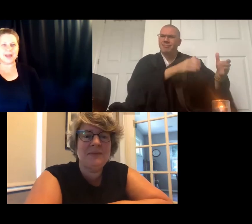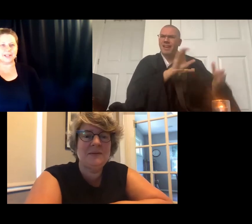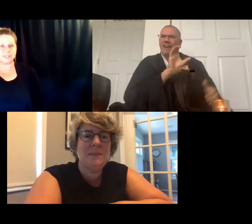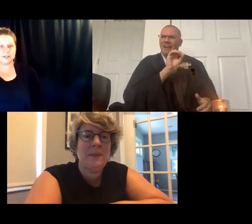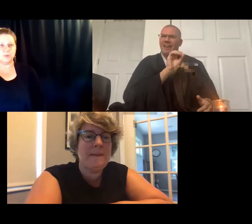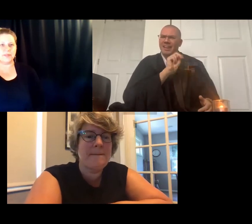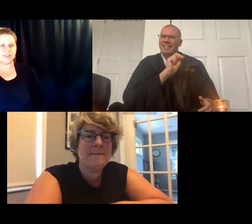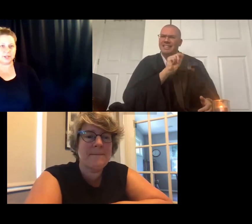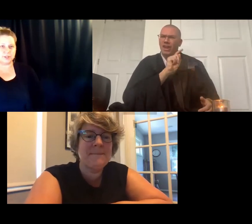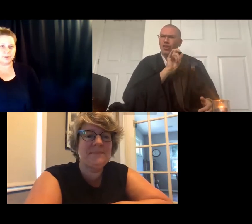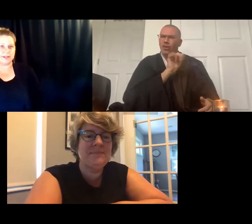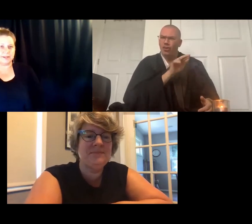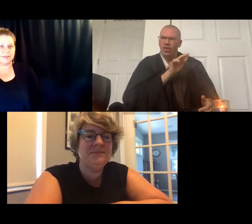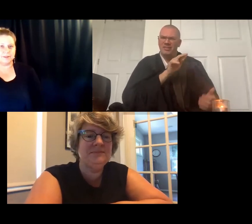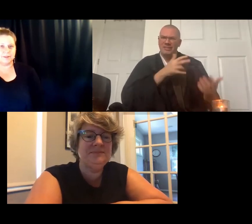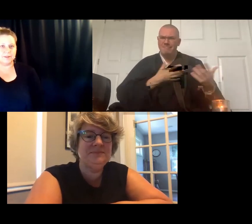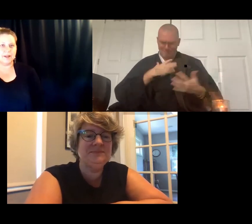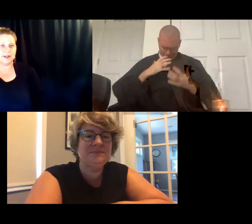to match what they are doing.